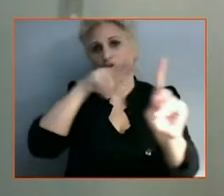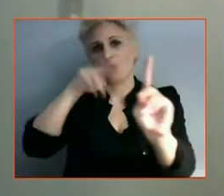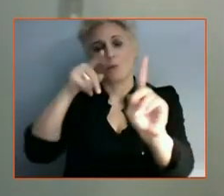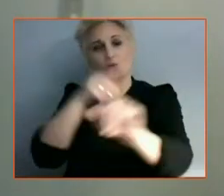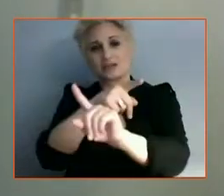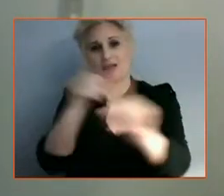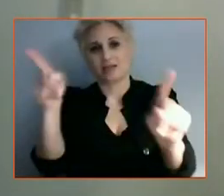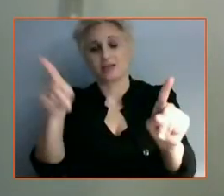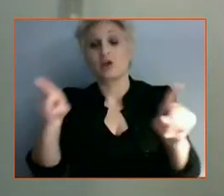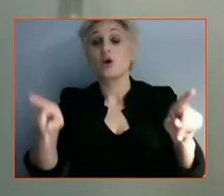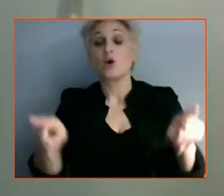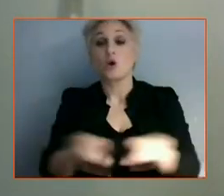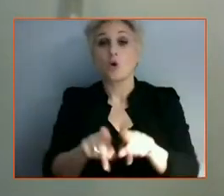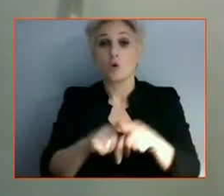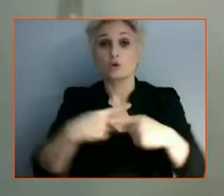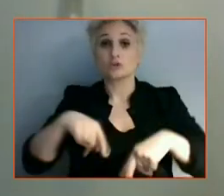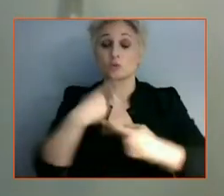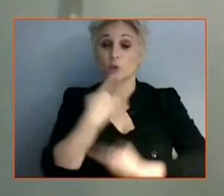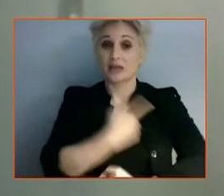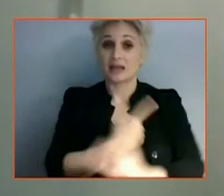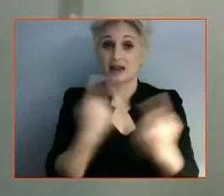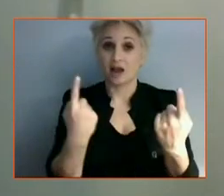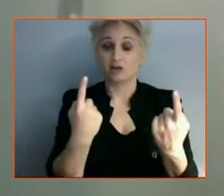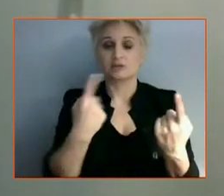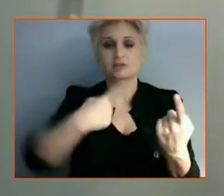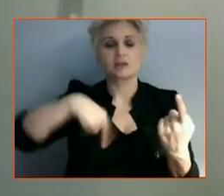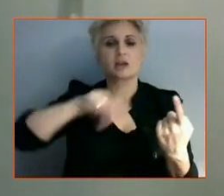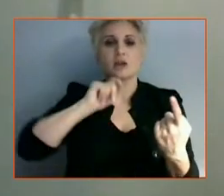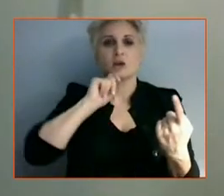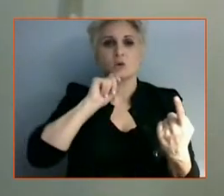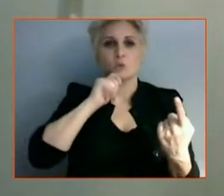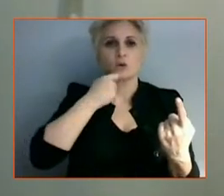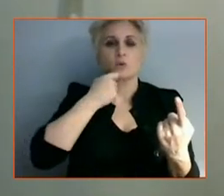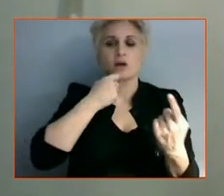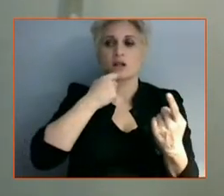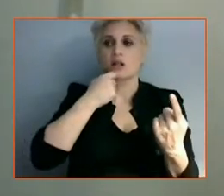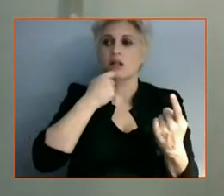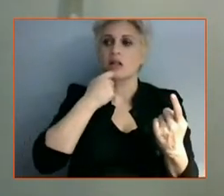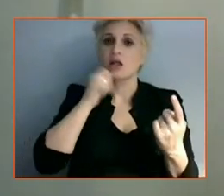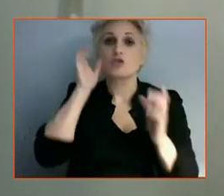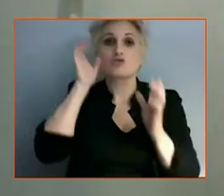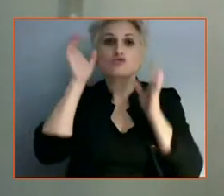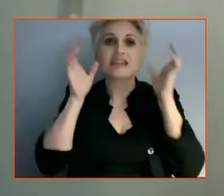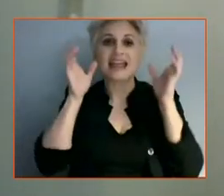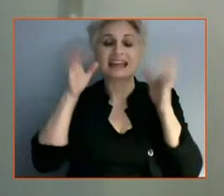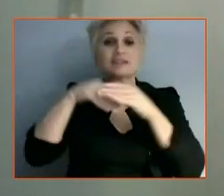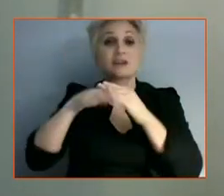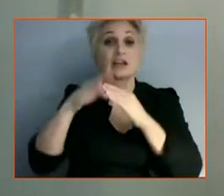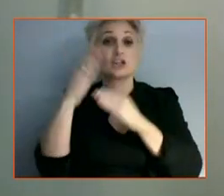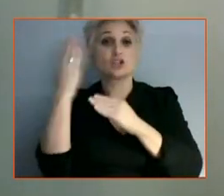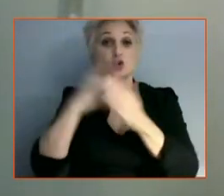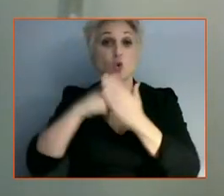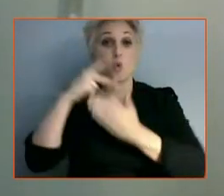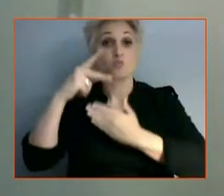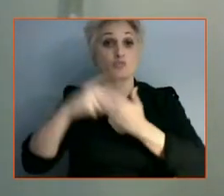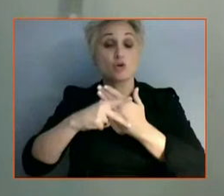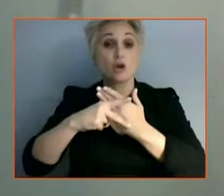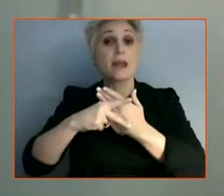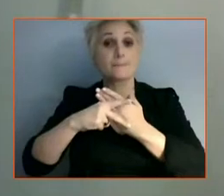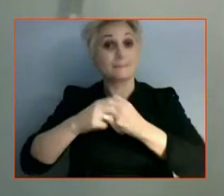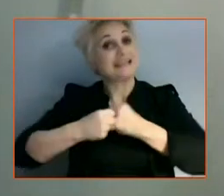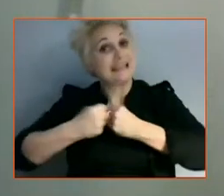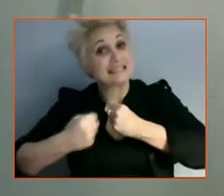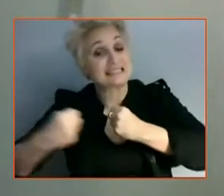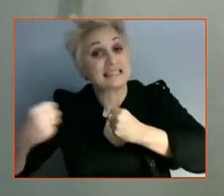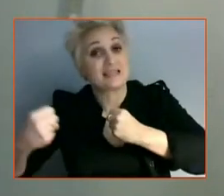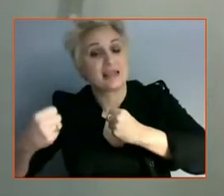we will heavily extend the Creatives in Schools program as part of that, not only providing jobs for the